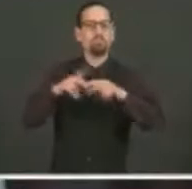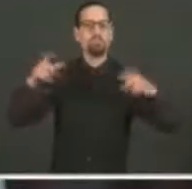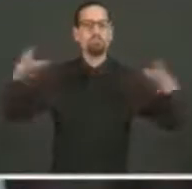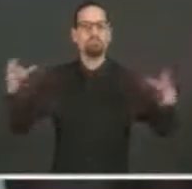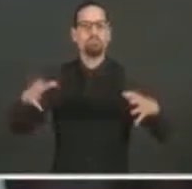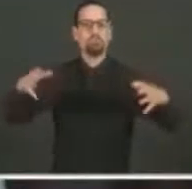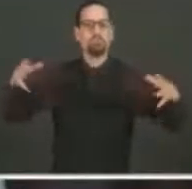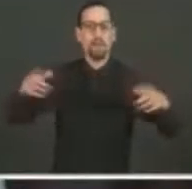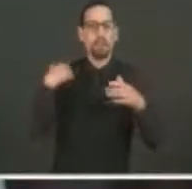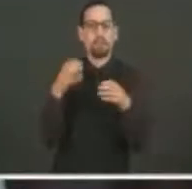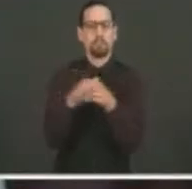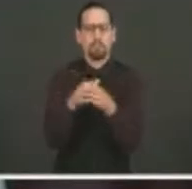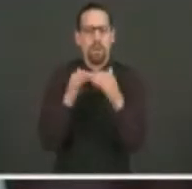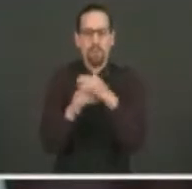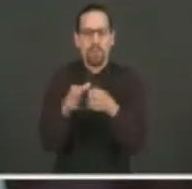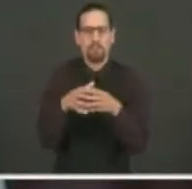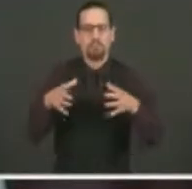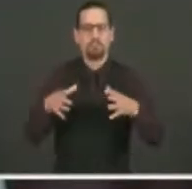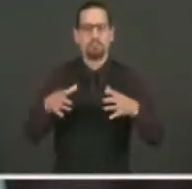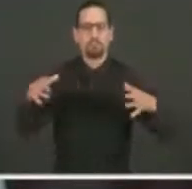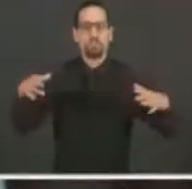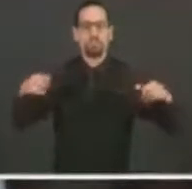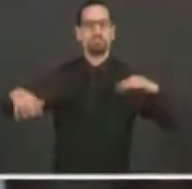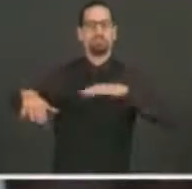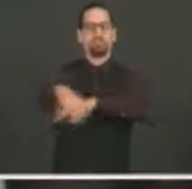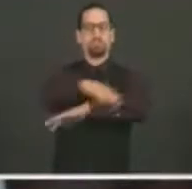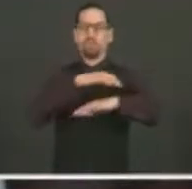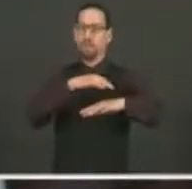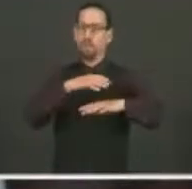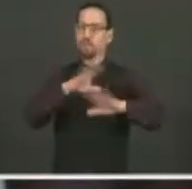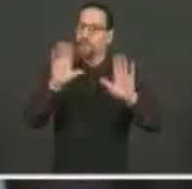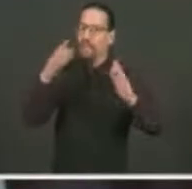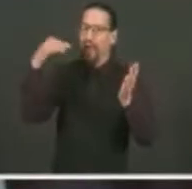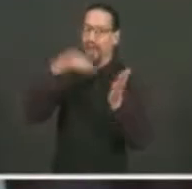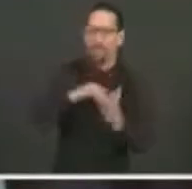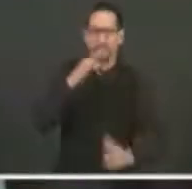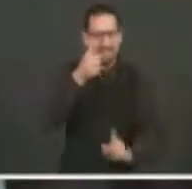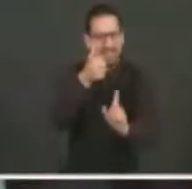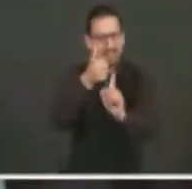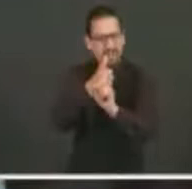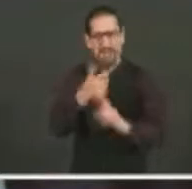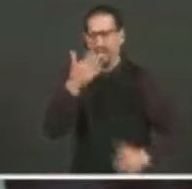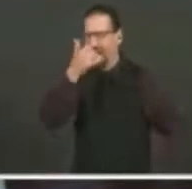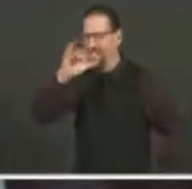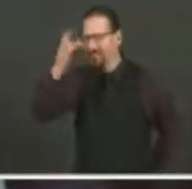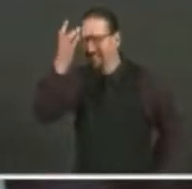to wash our hands, stay home if we're sick, don't